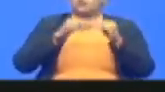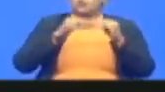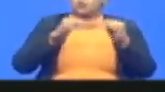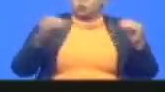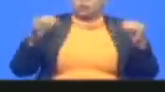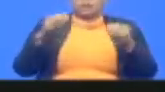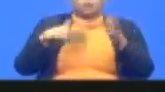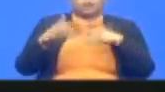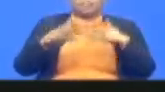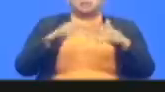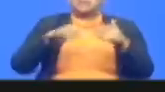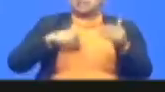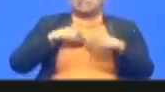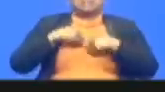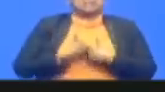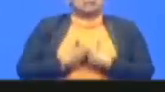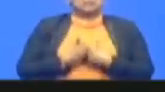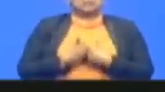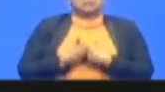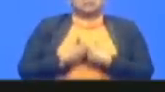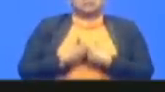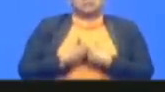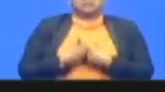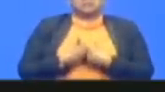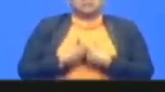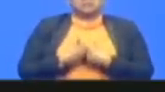without feeling tired.